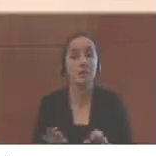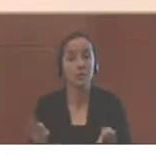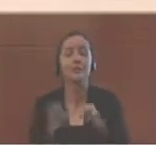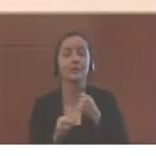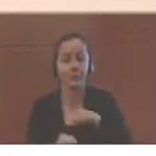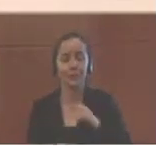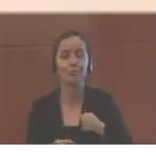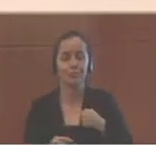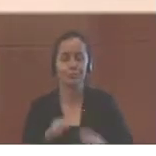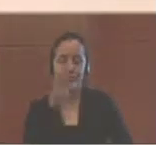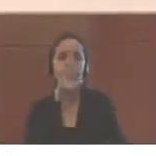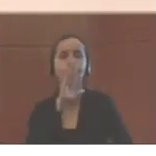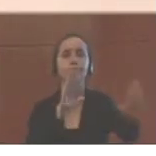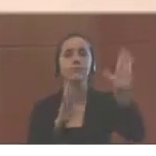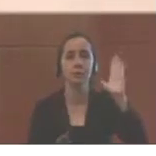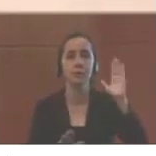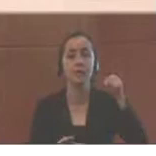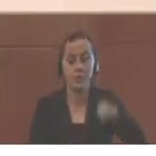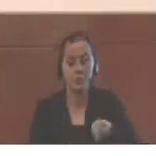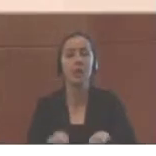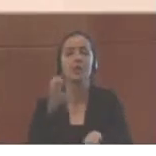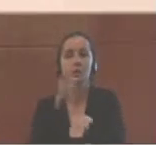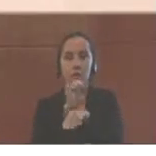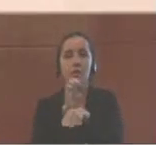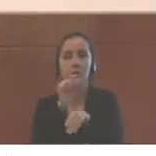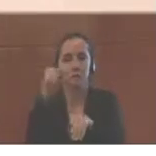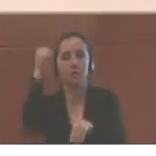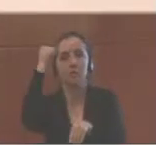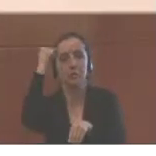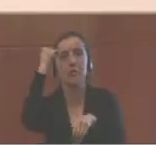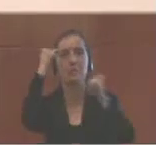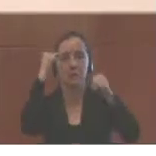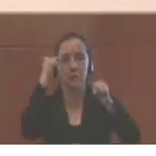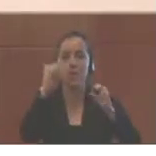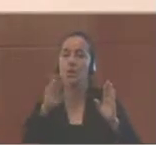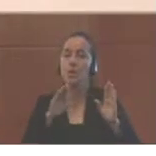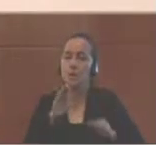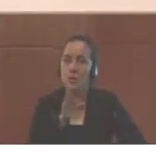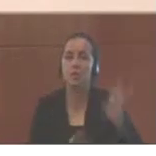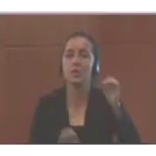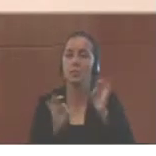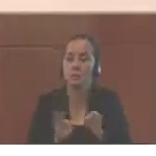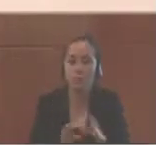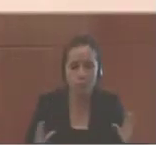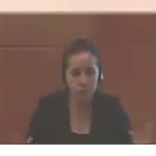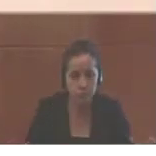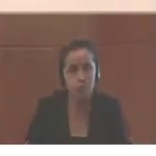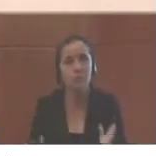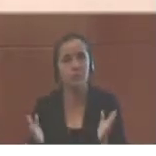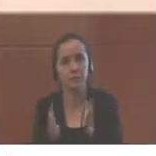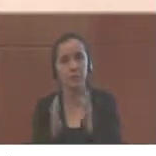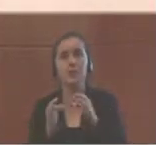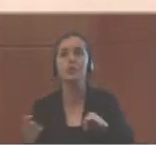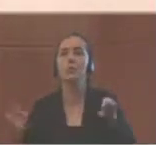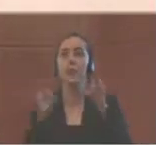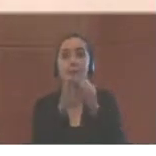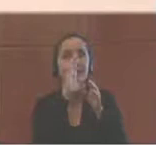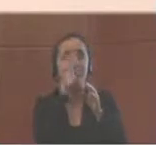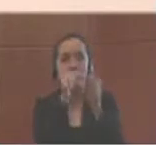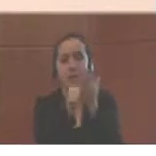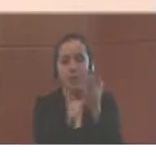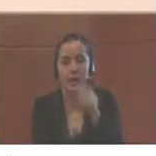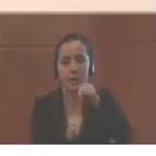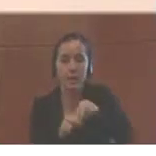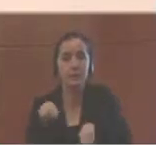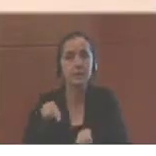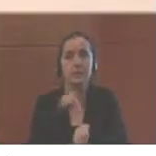they require special attention. So this is a commitment, at least from Ecuador, to promote